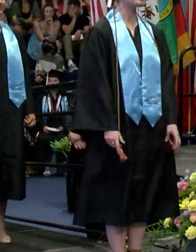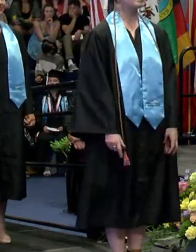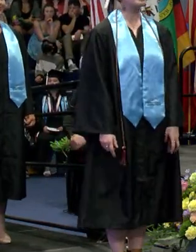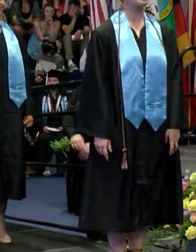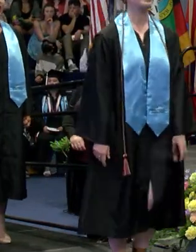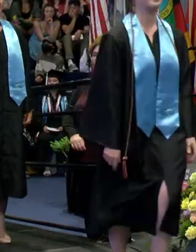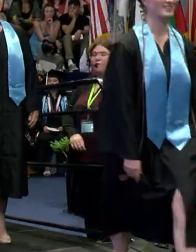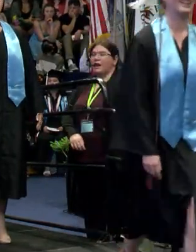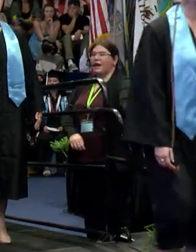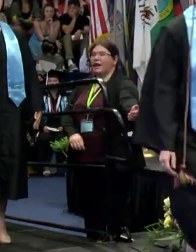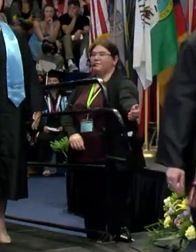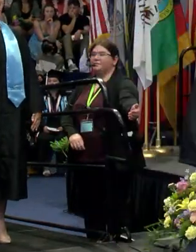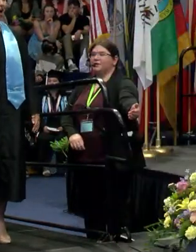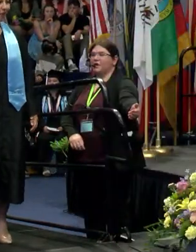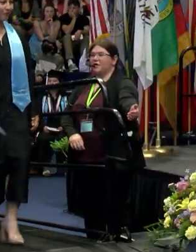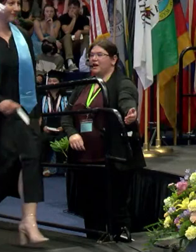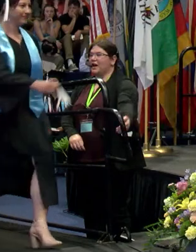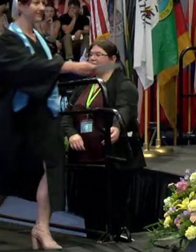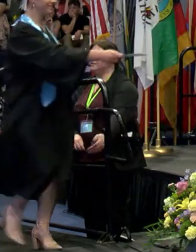Devin Sherwood.